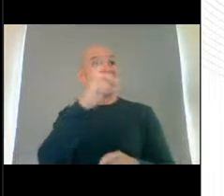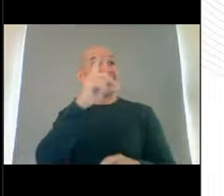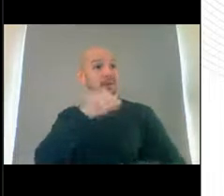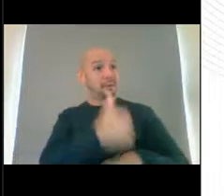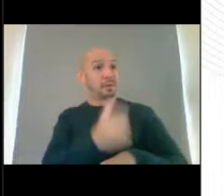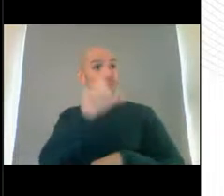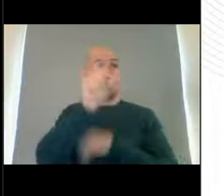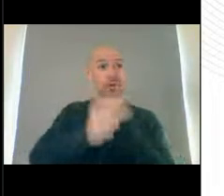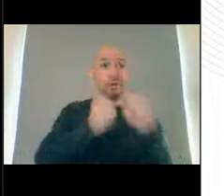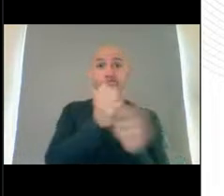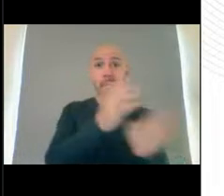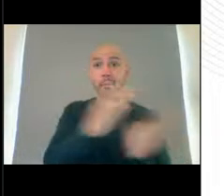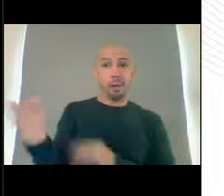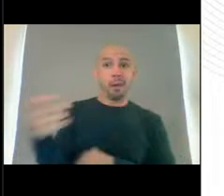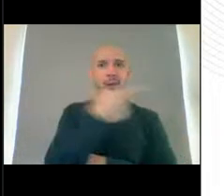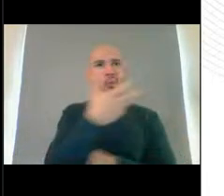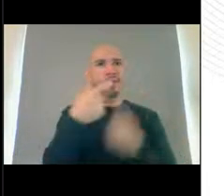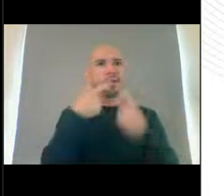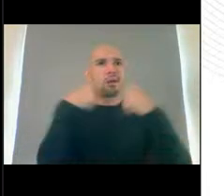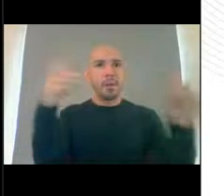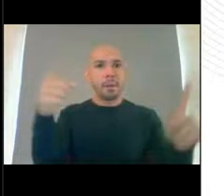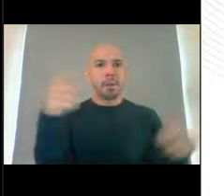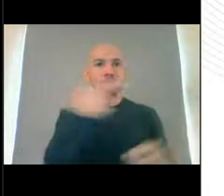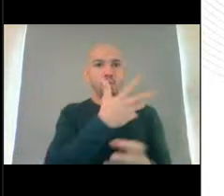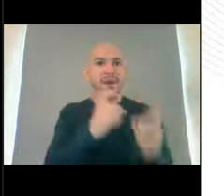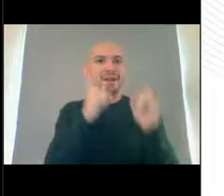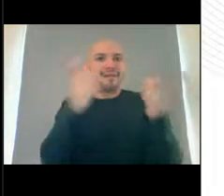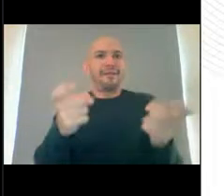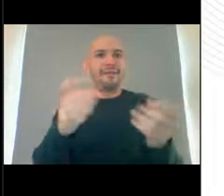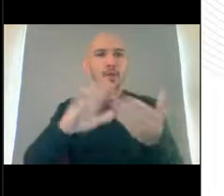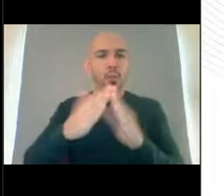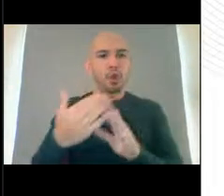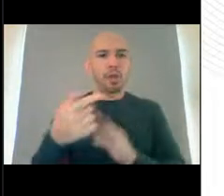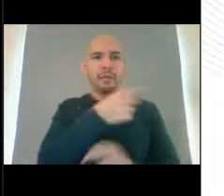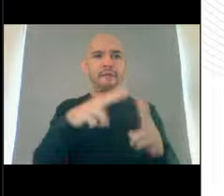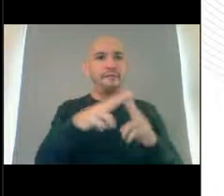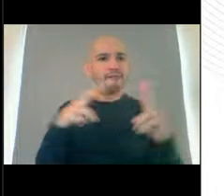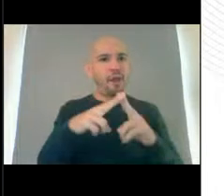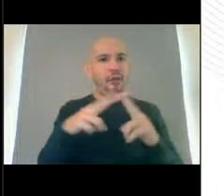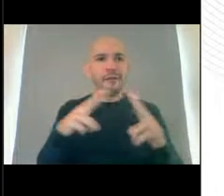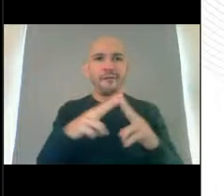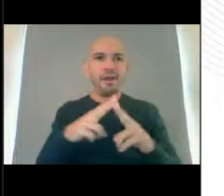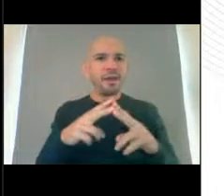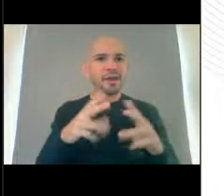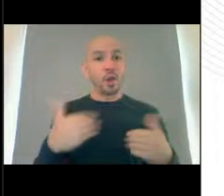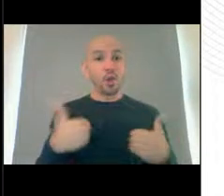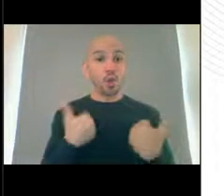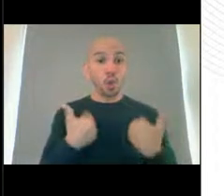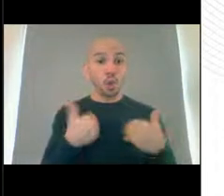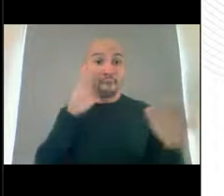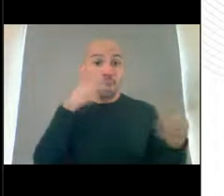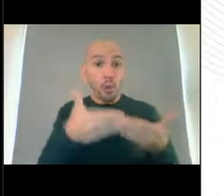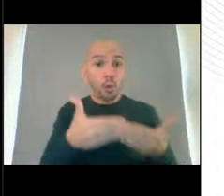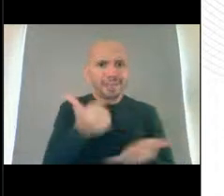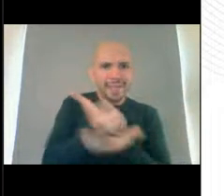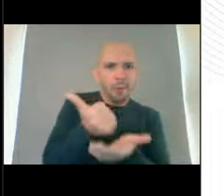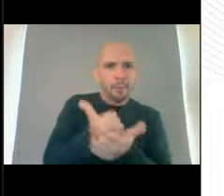through um for the youth of his community he's very youth focused and in doing what he could